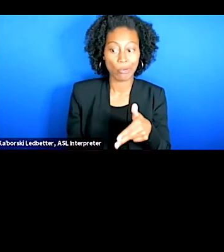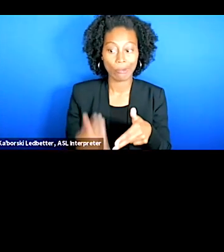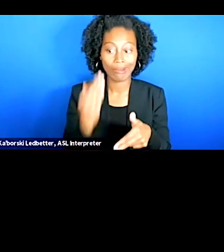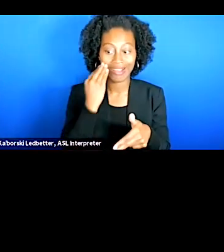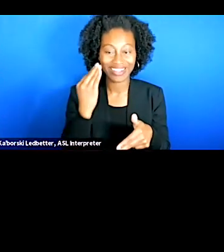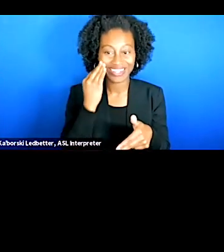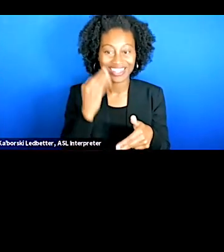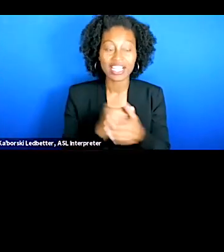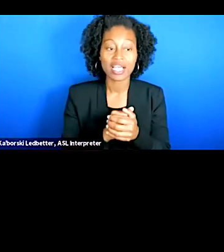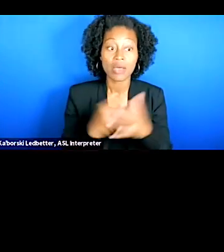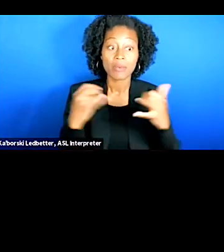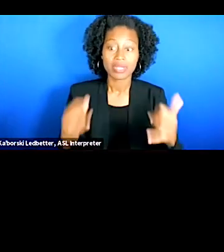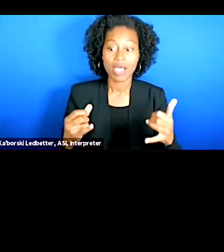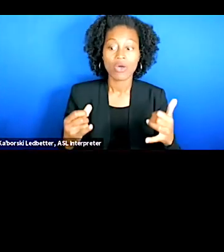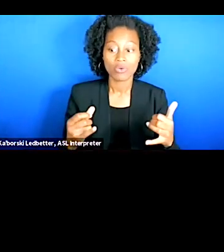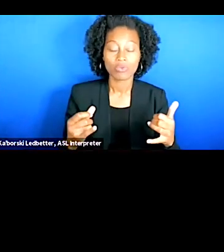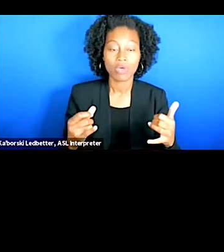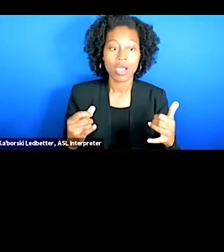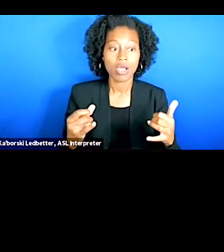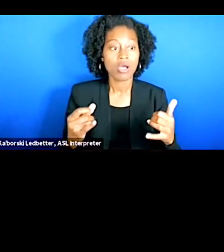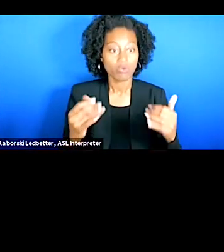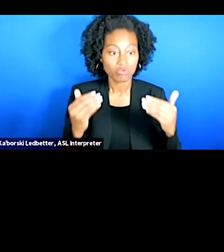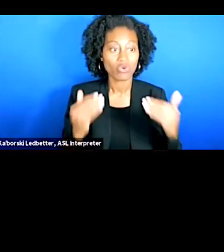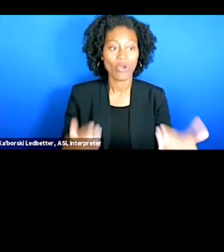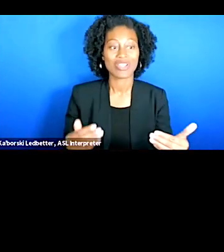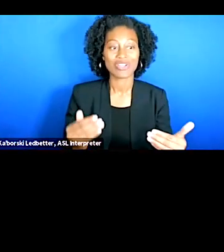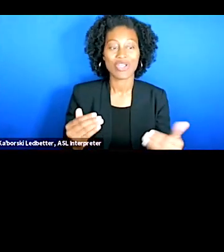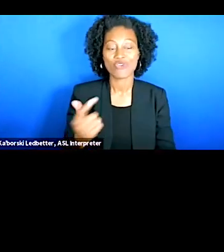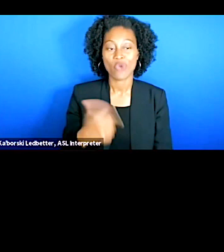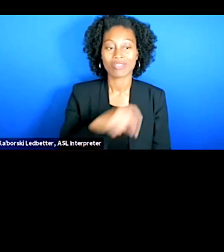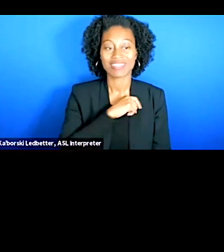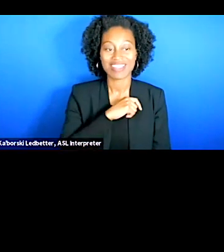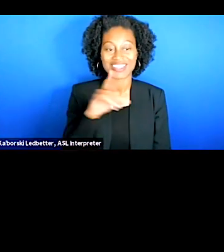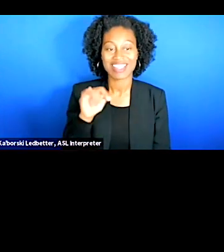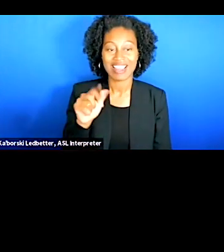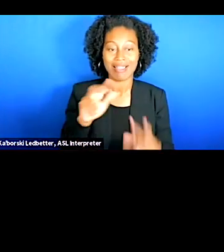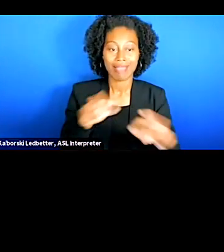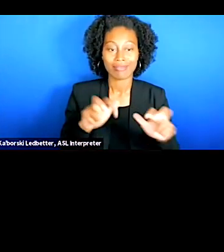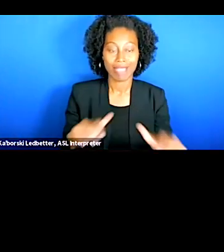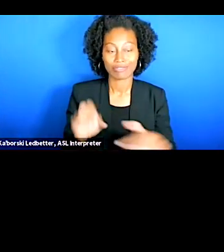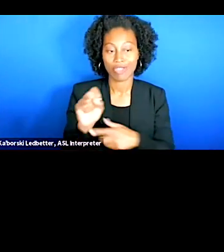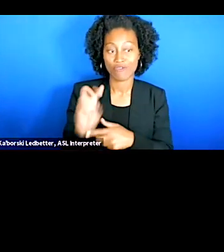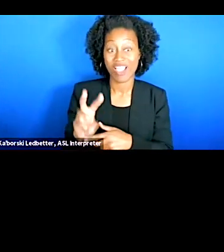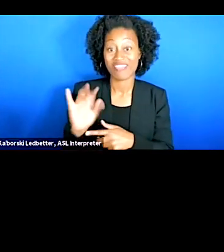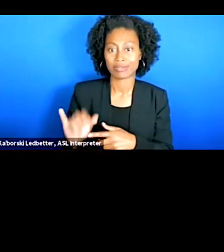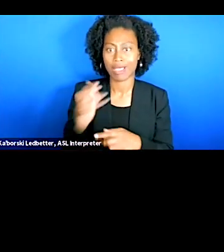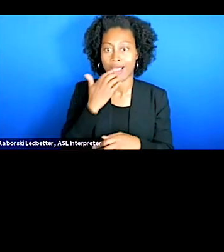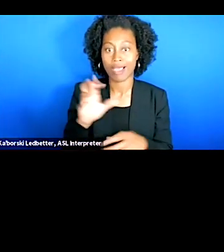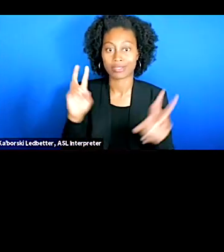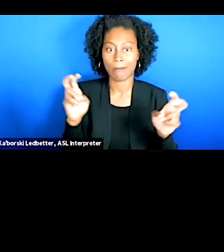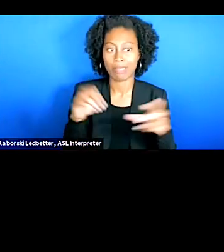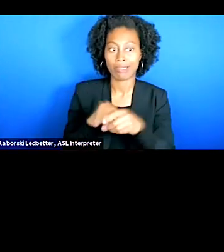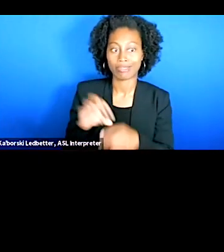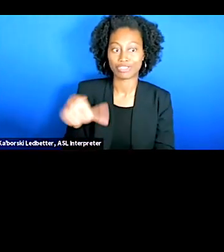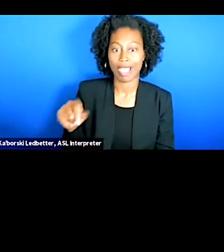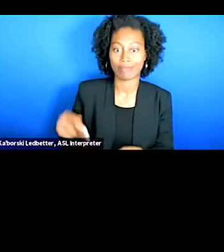to qualitative data analysis software, which was a hot topic in the chat. So let's talk